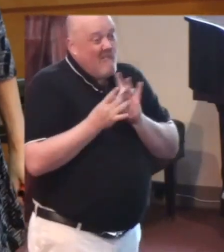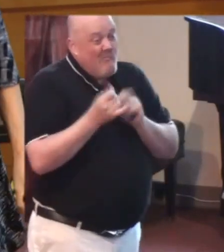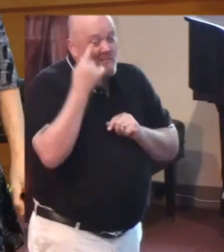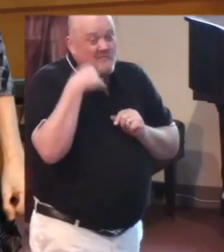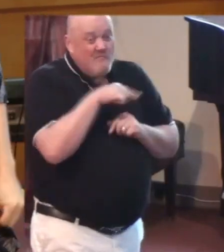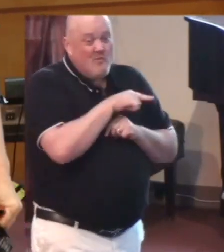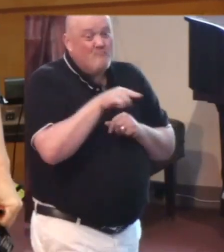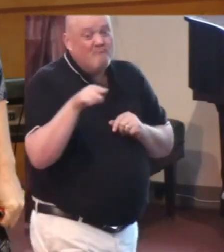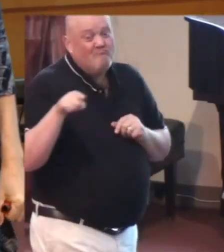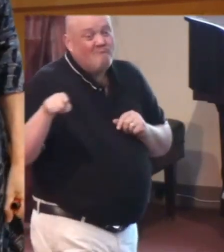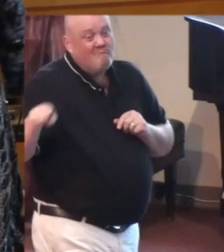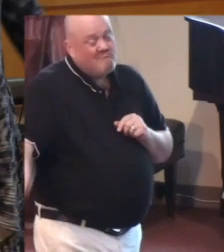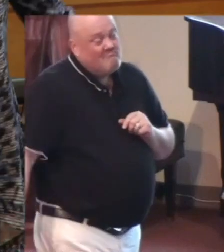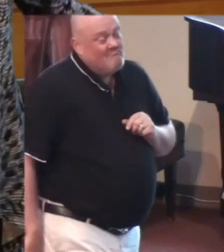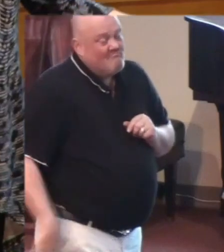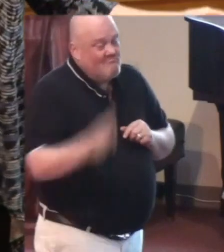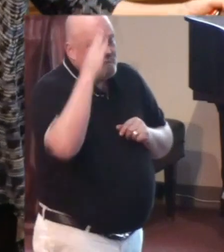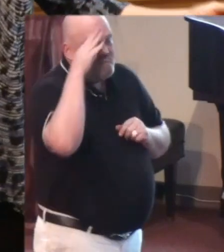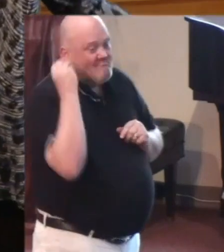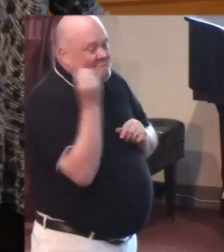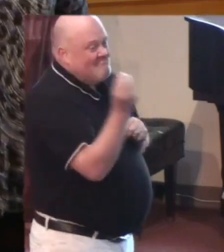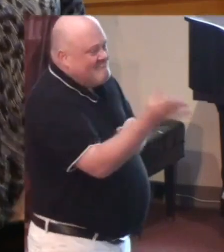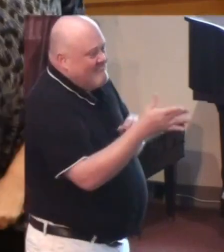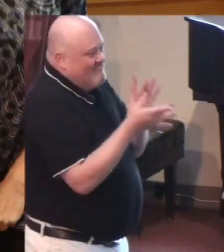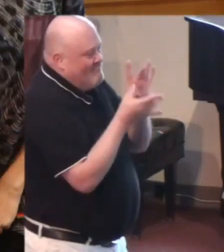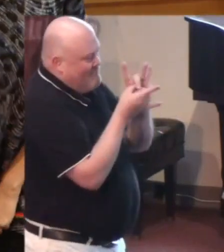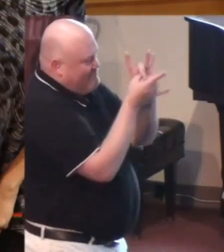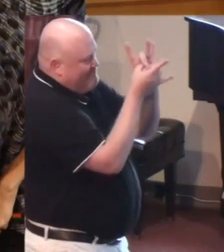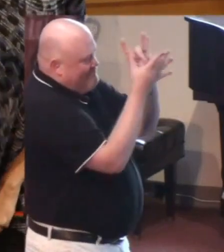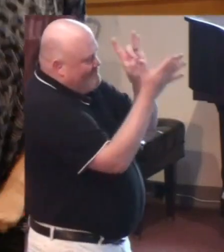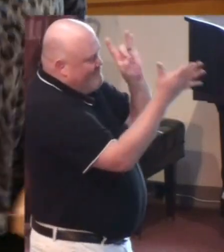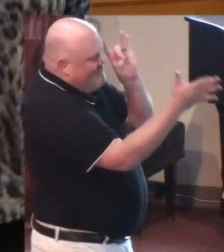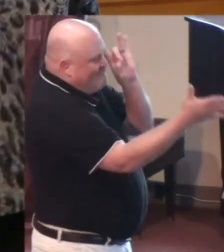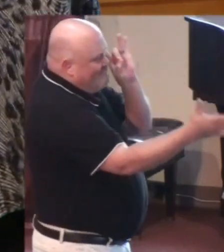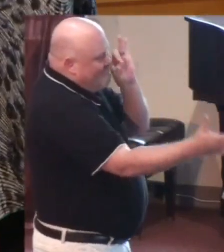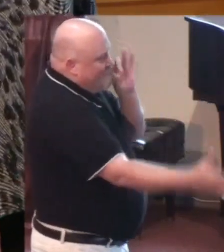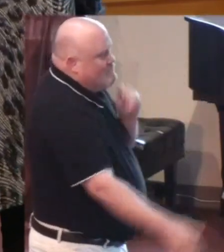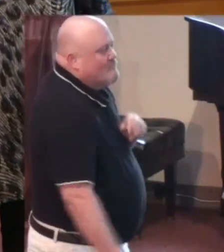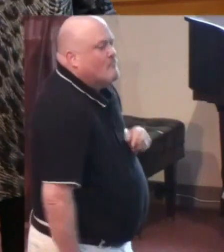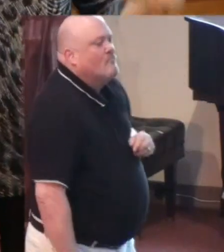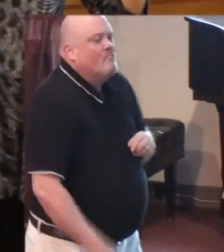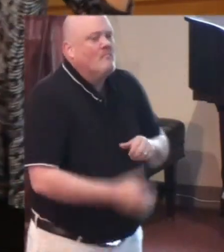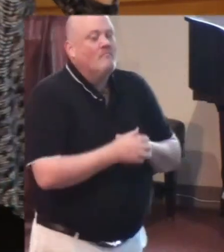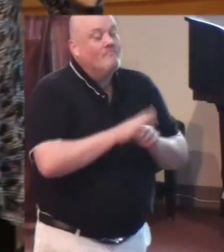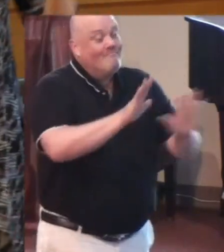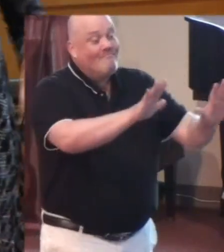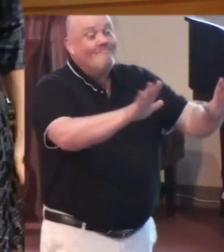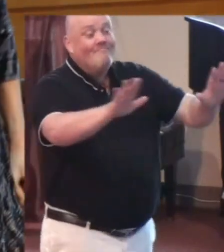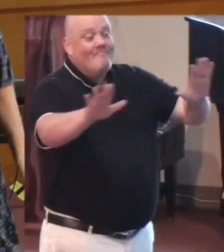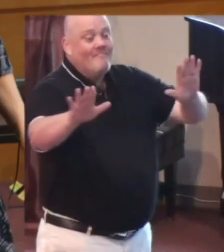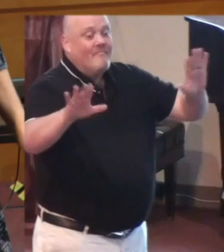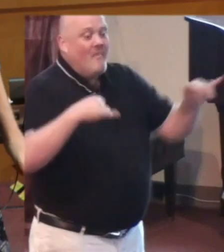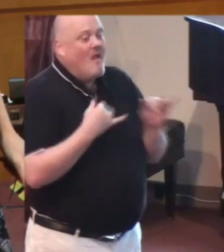for you: let go or be dragged. Here we go.